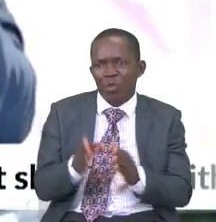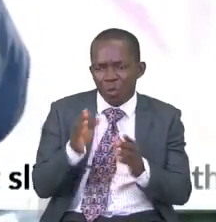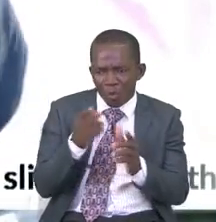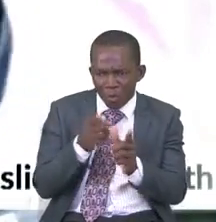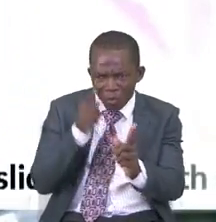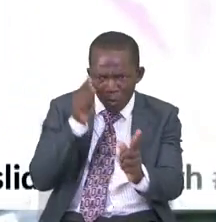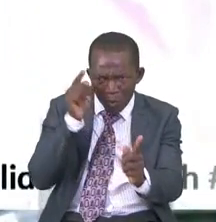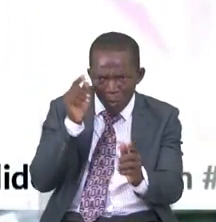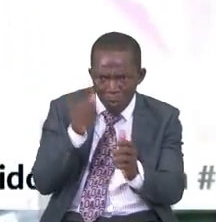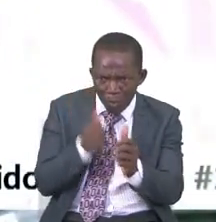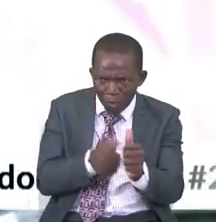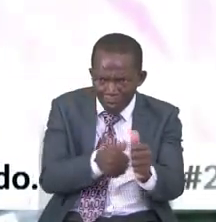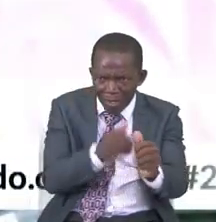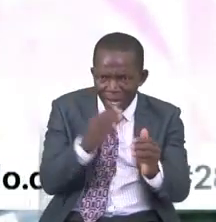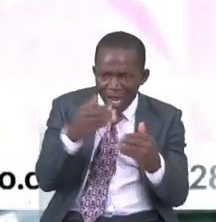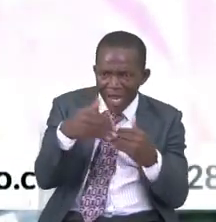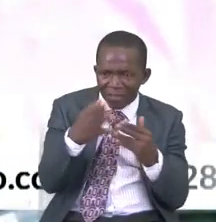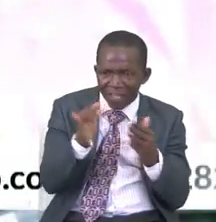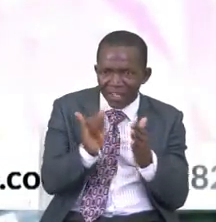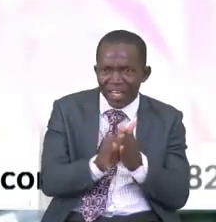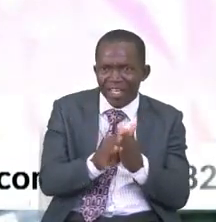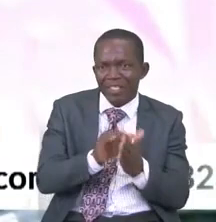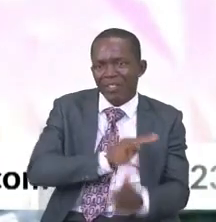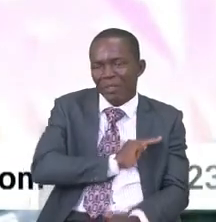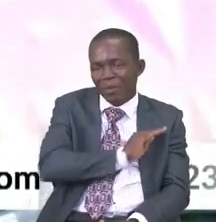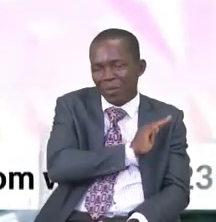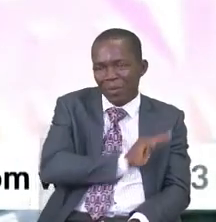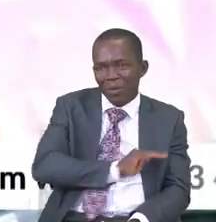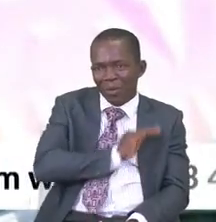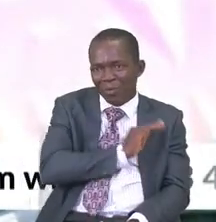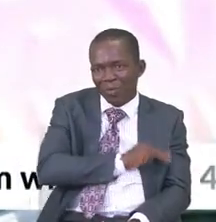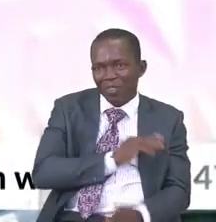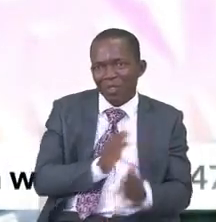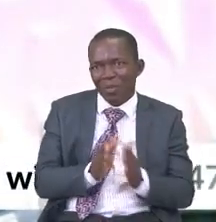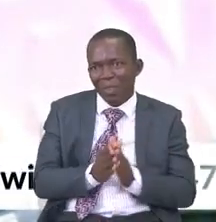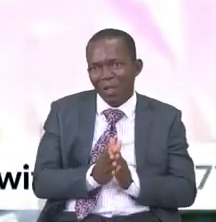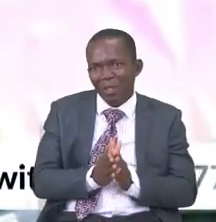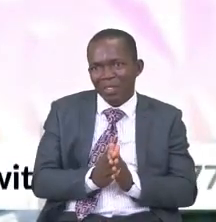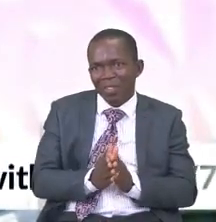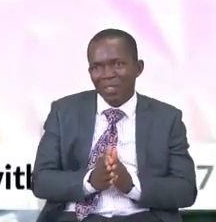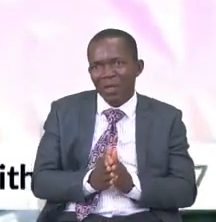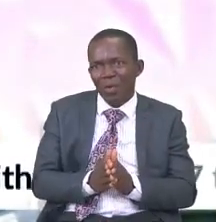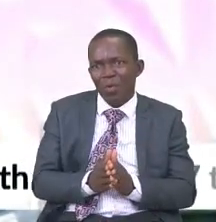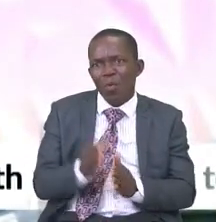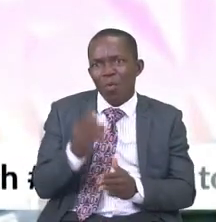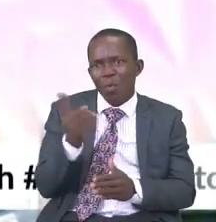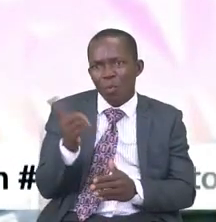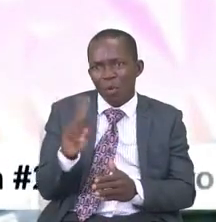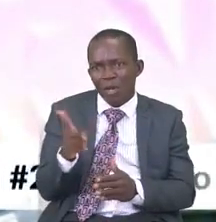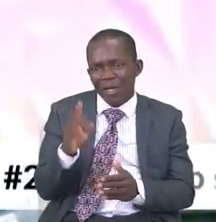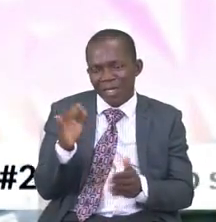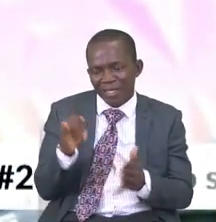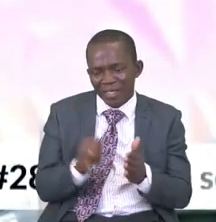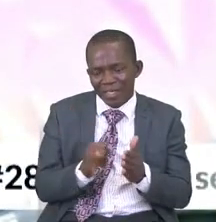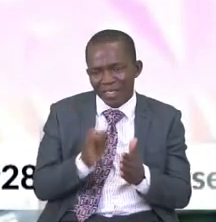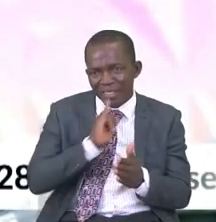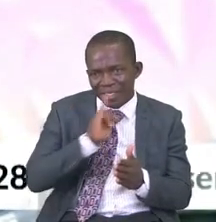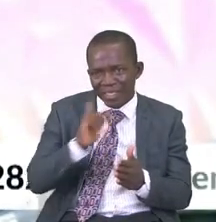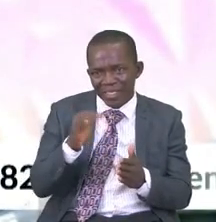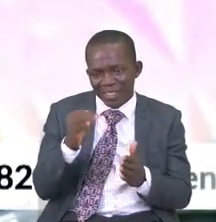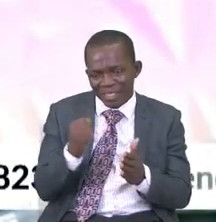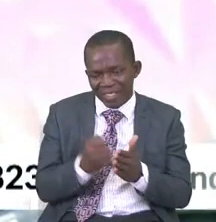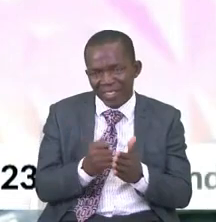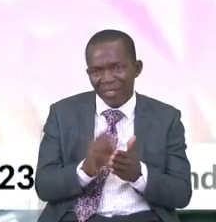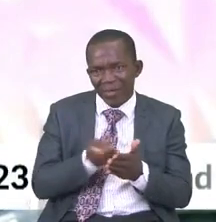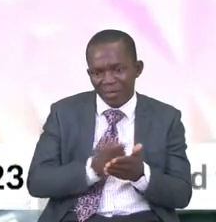with passion and fervor. And the Navy man was saying, well, Pastor, that's not enough. Where is it written down? Show me your